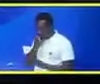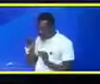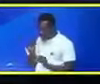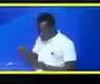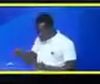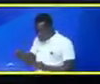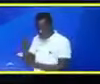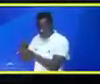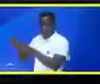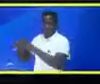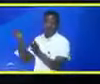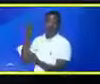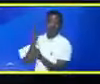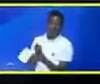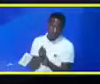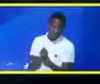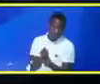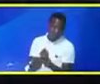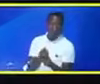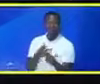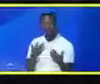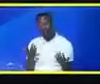door opens.